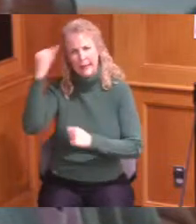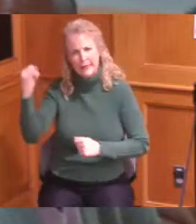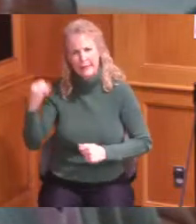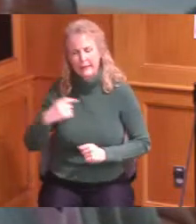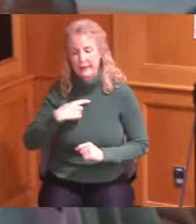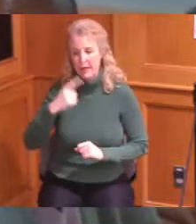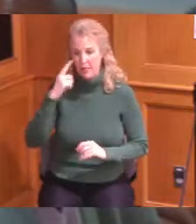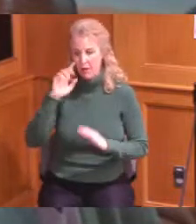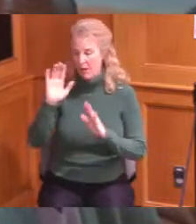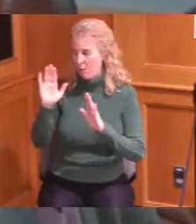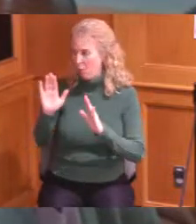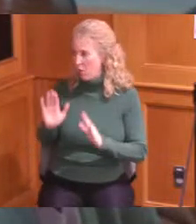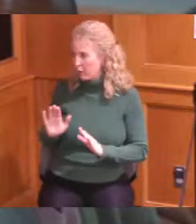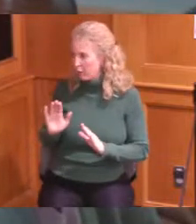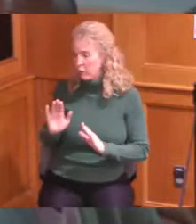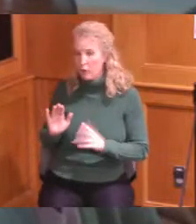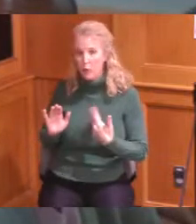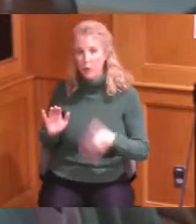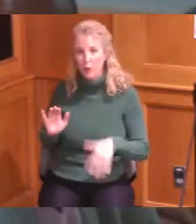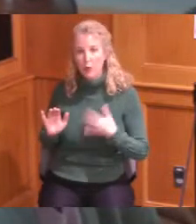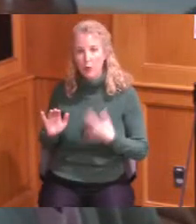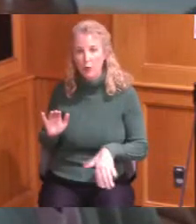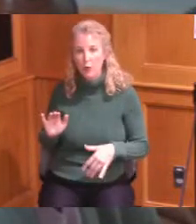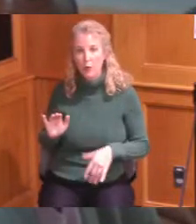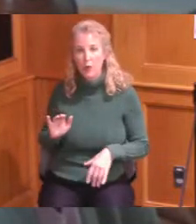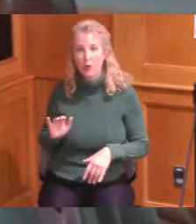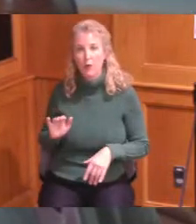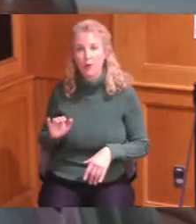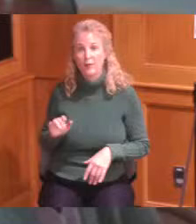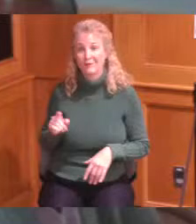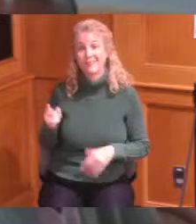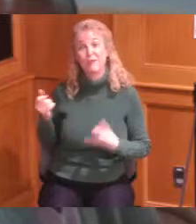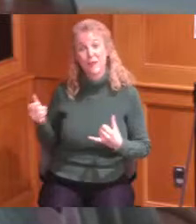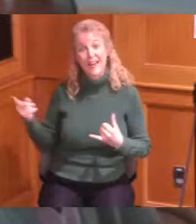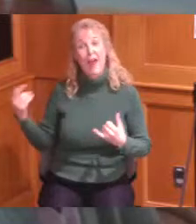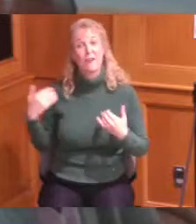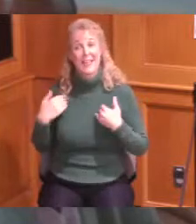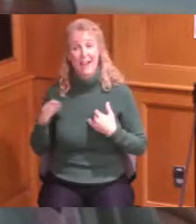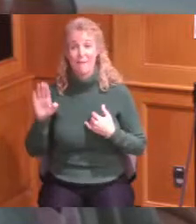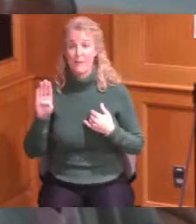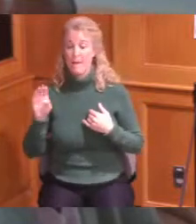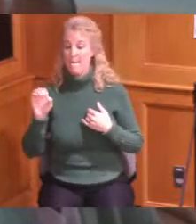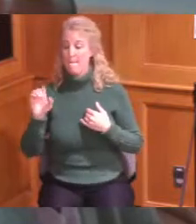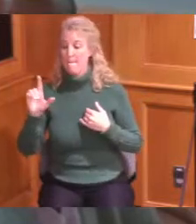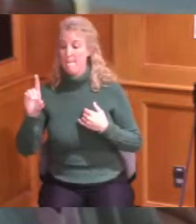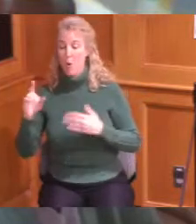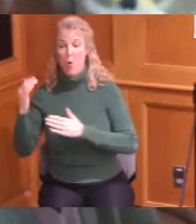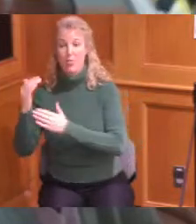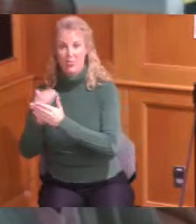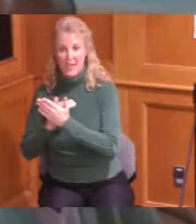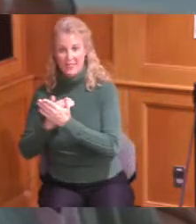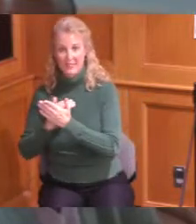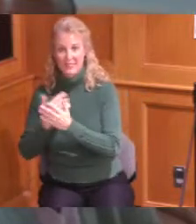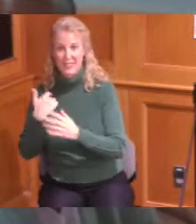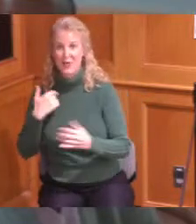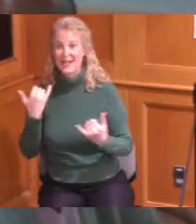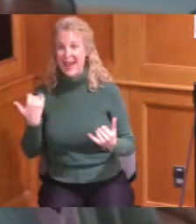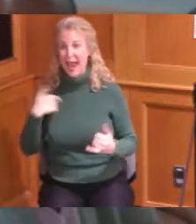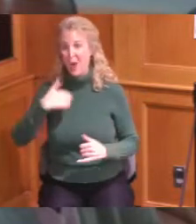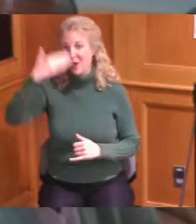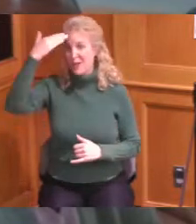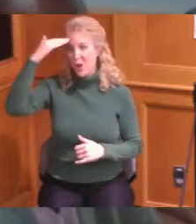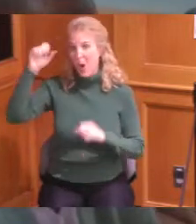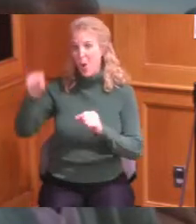wonderful. We didn't know where to look. Now that you have the BOLD set up, we know where we can find